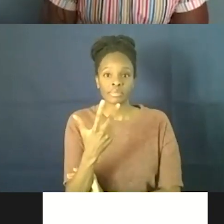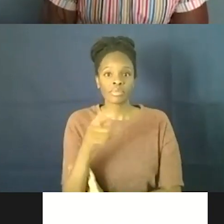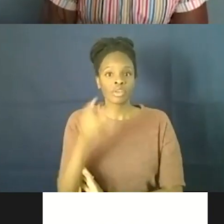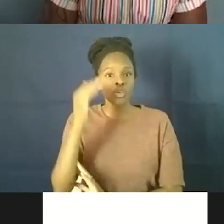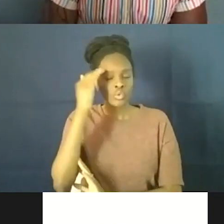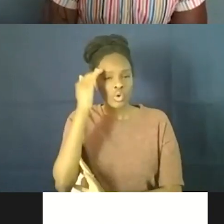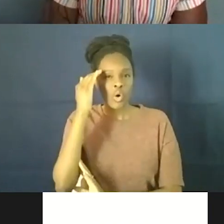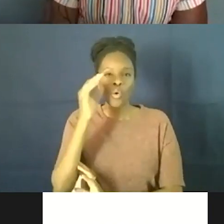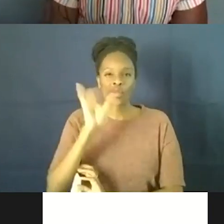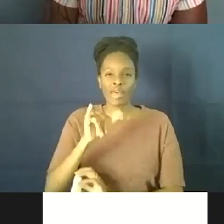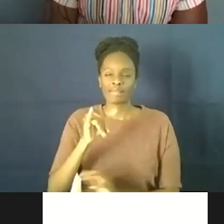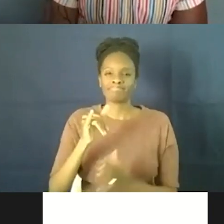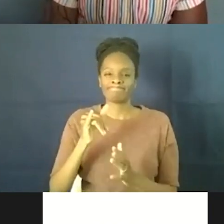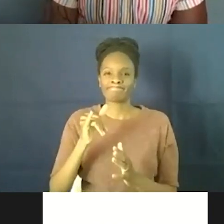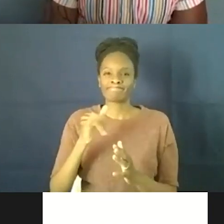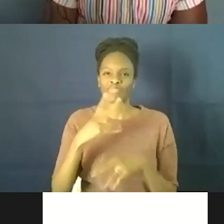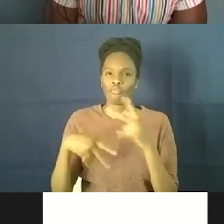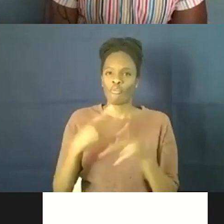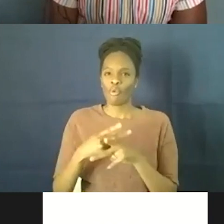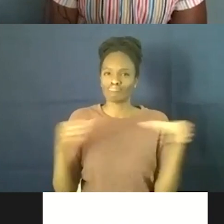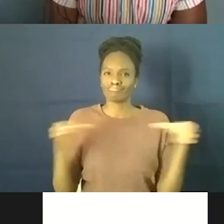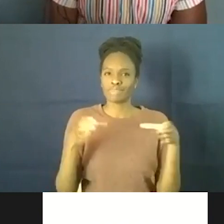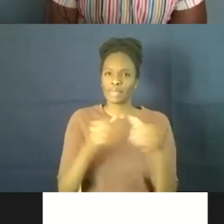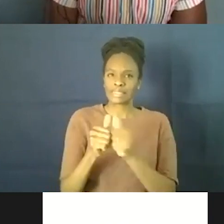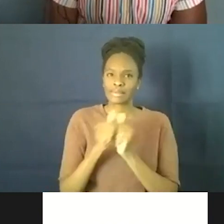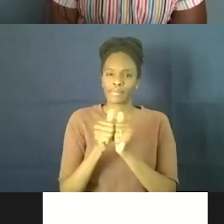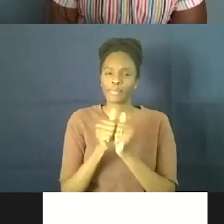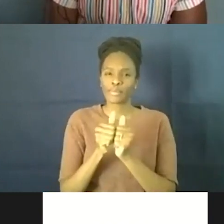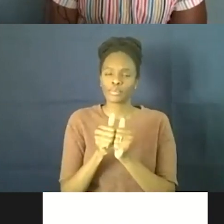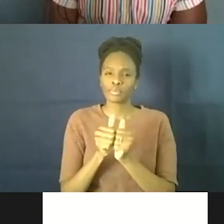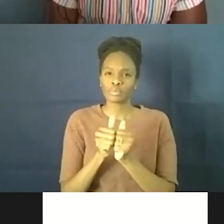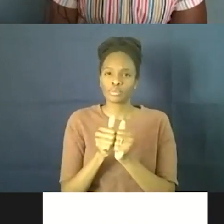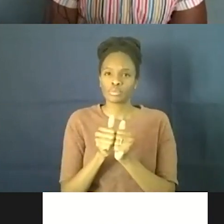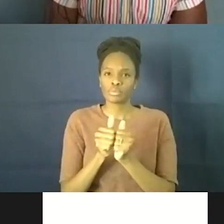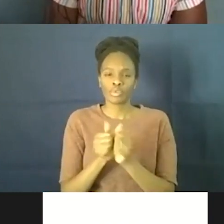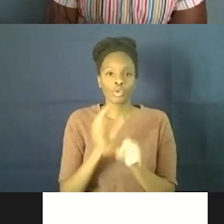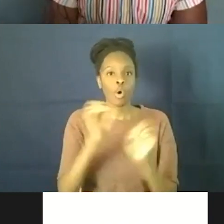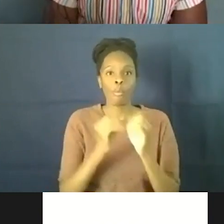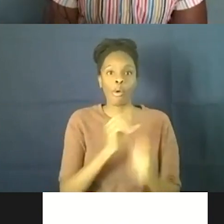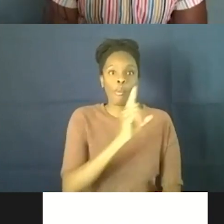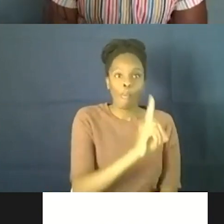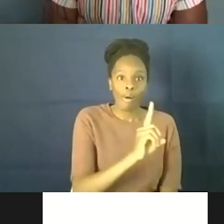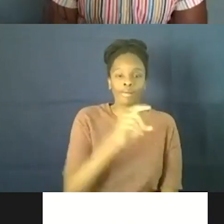content and form sort of like coming together of no more single protagonists,